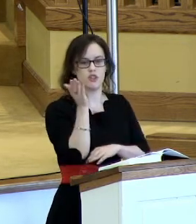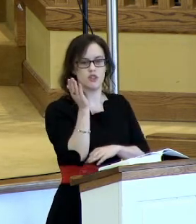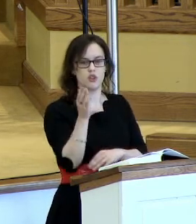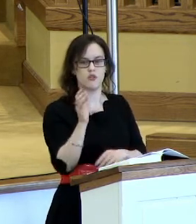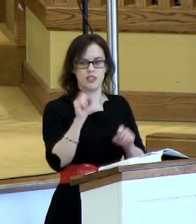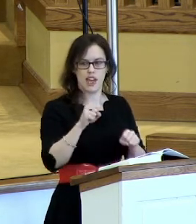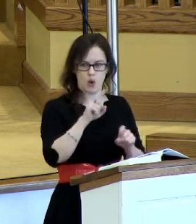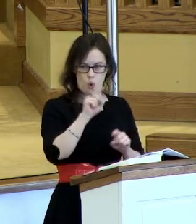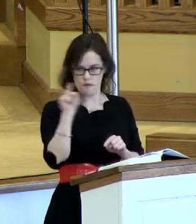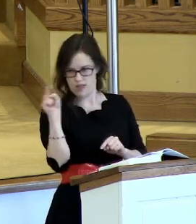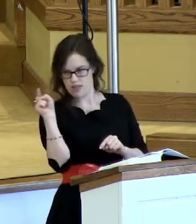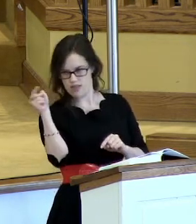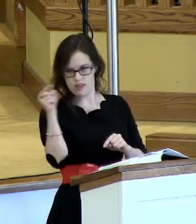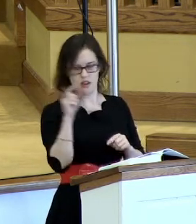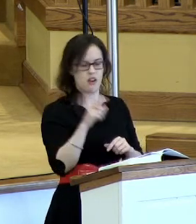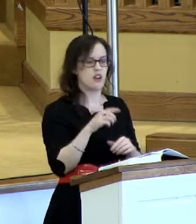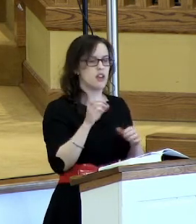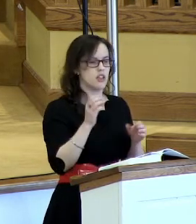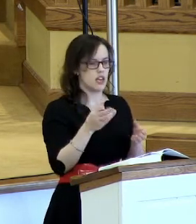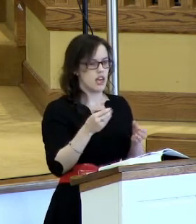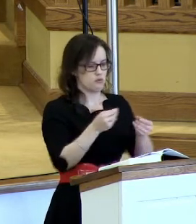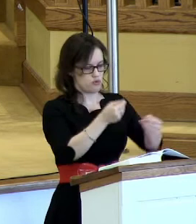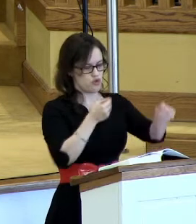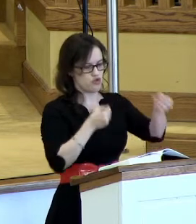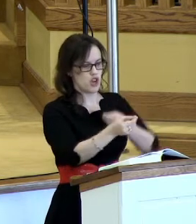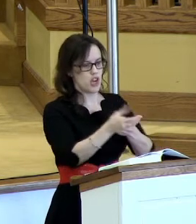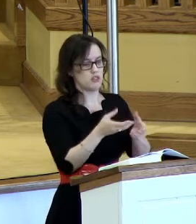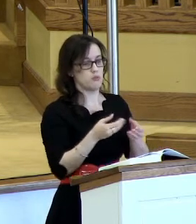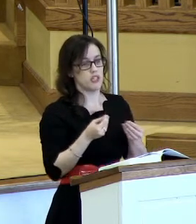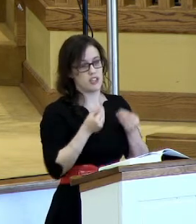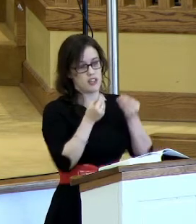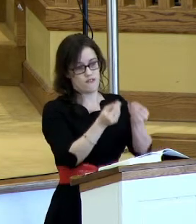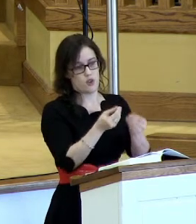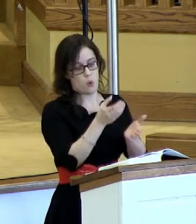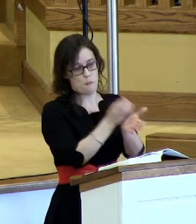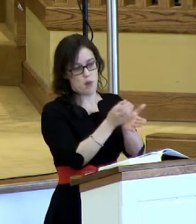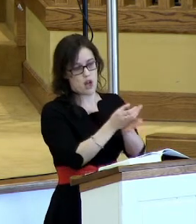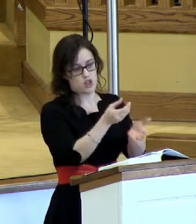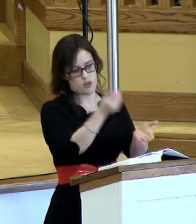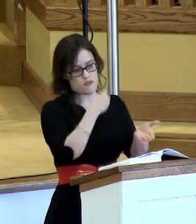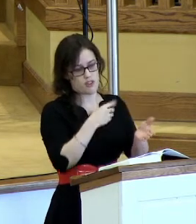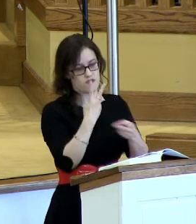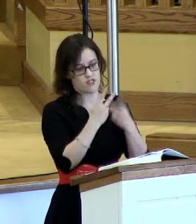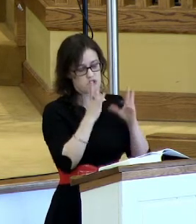your left in the lobby there, we'll give you